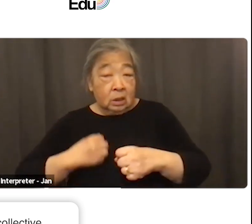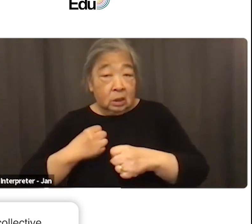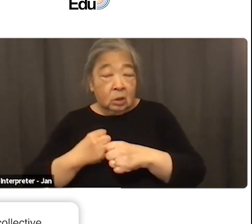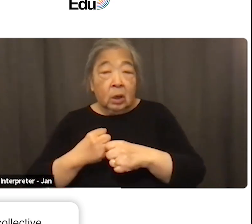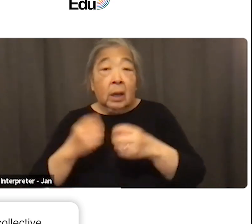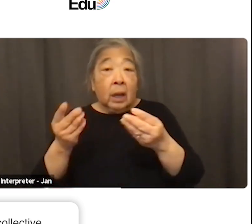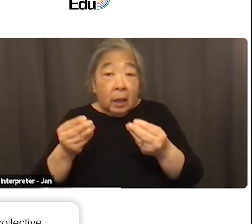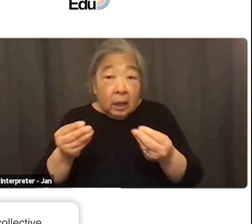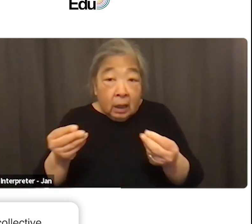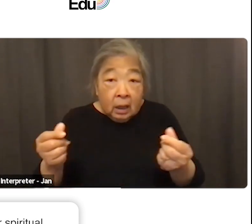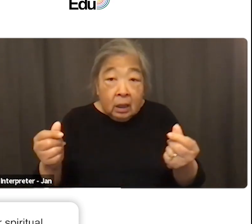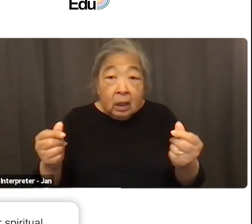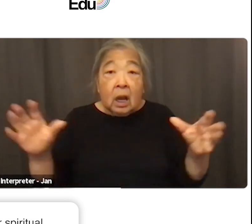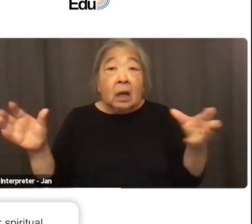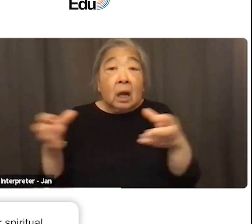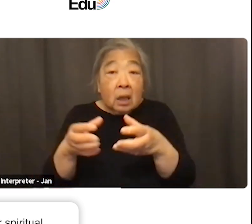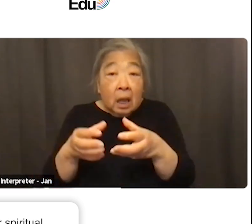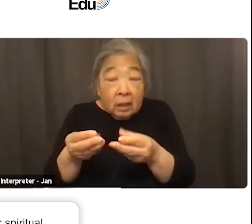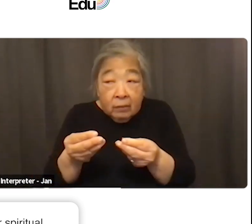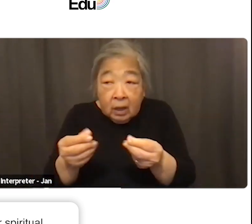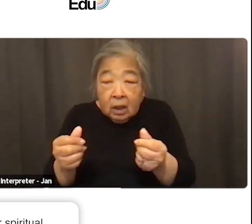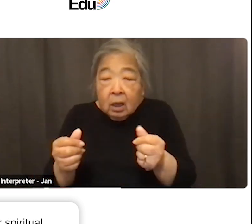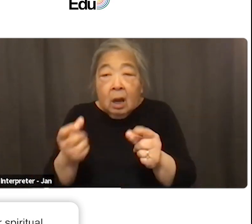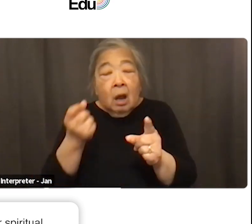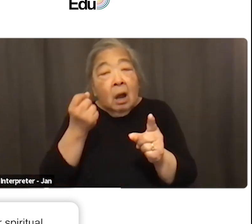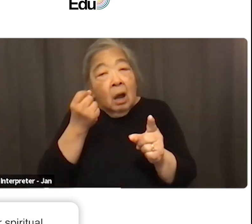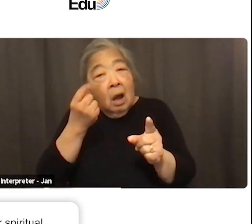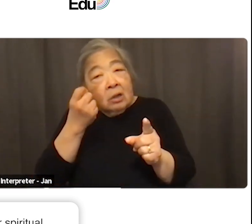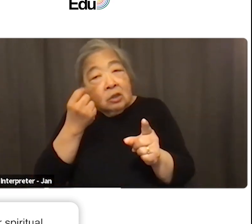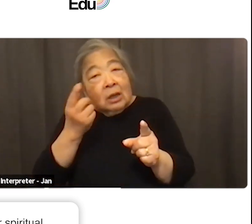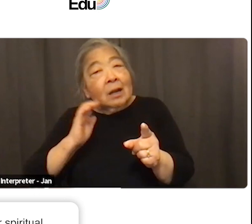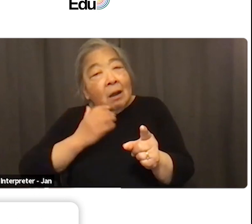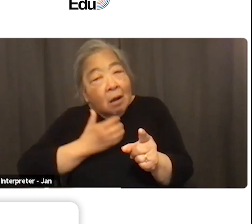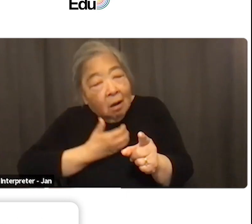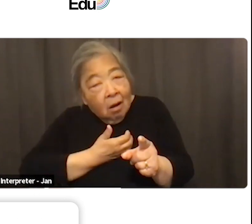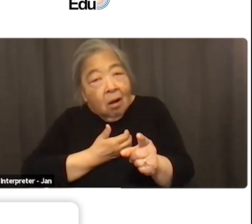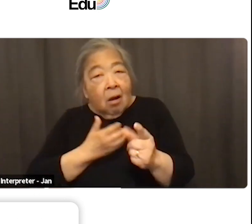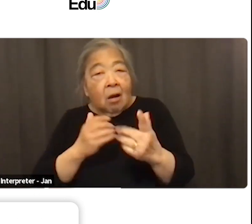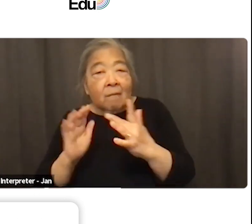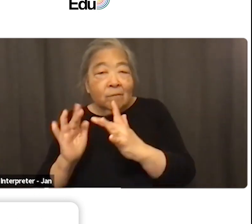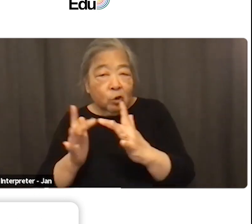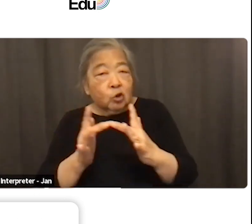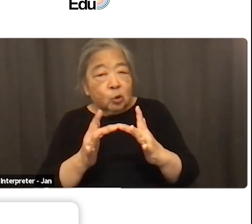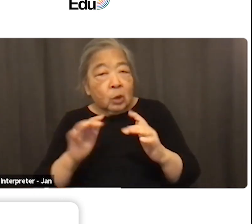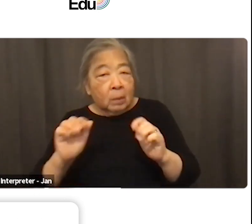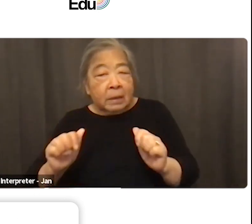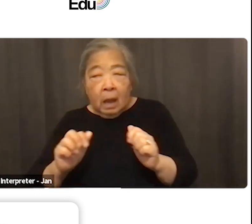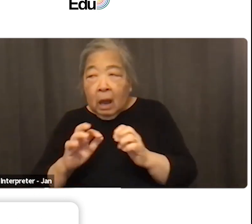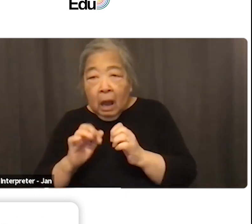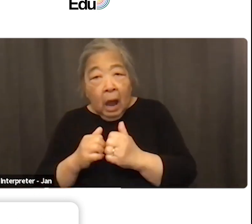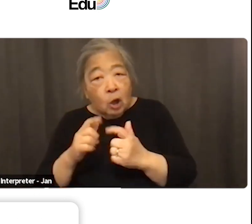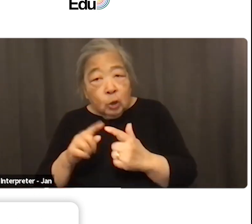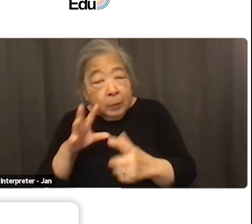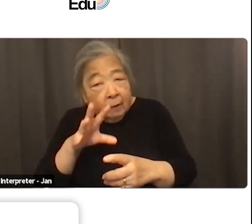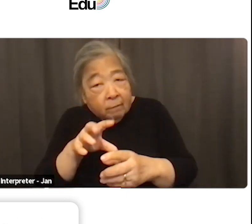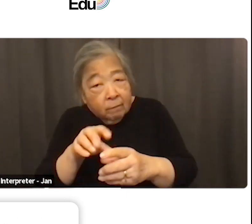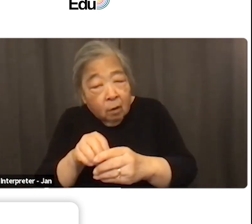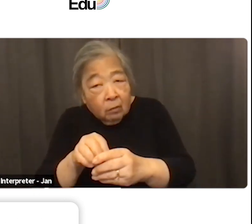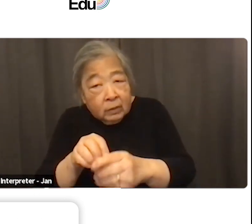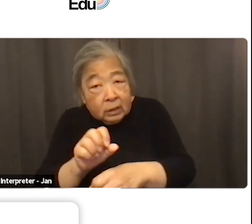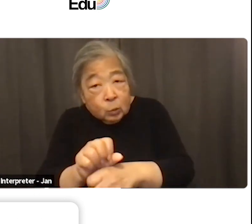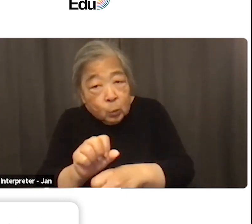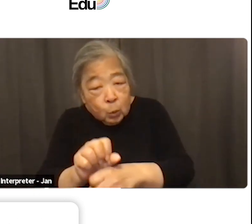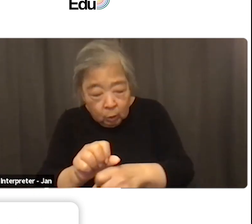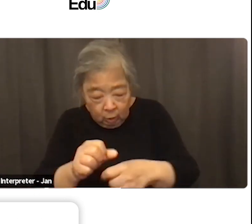healing, collective healing, understanding our spiritual capacity, how to engage in this work from a place of love, a place